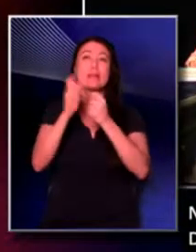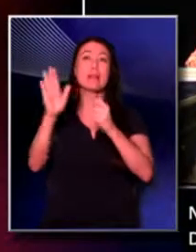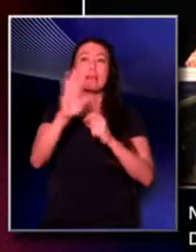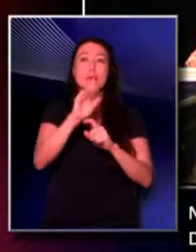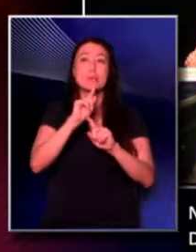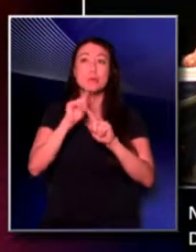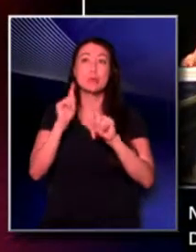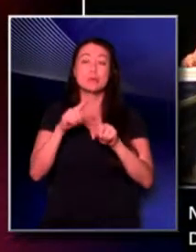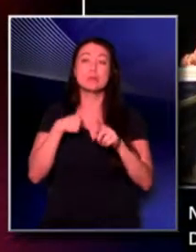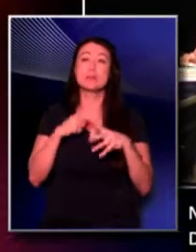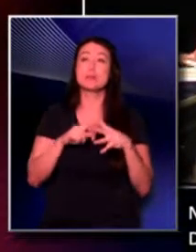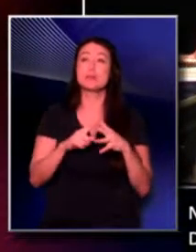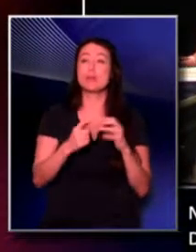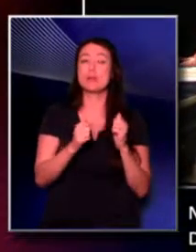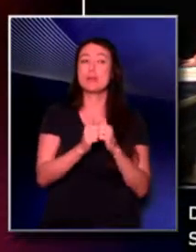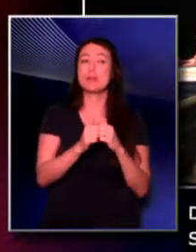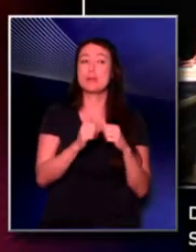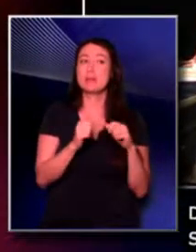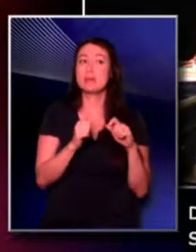We'll start with